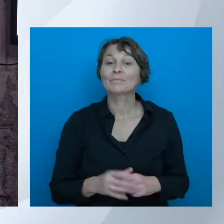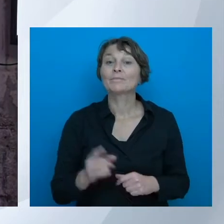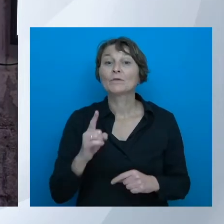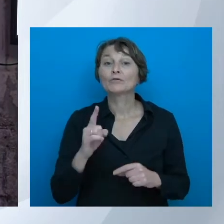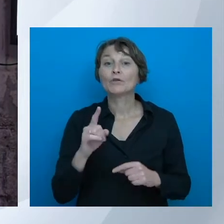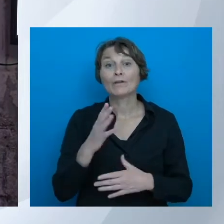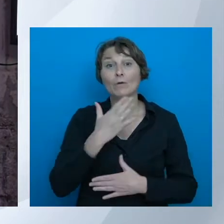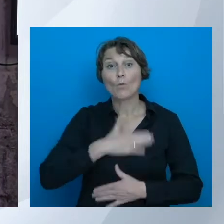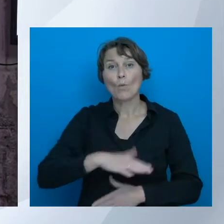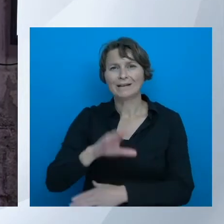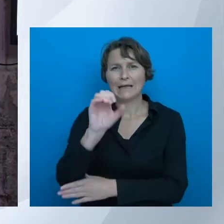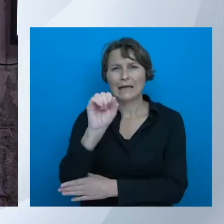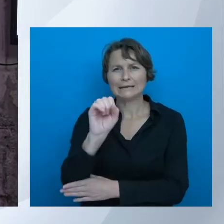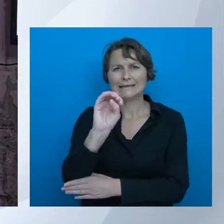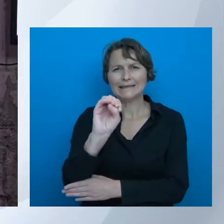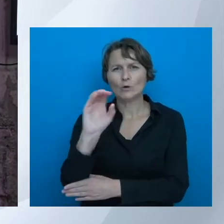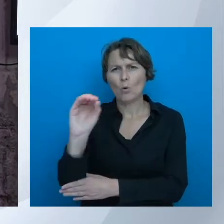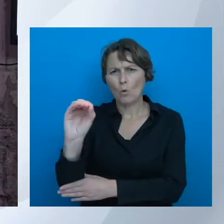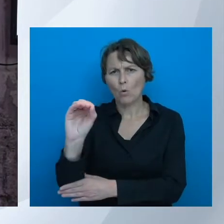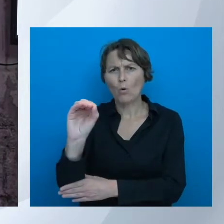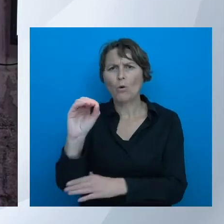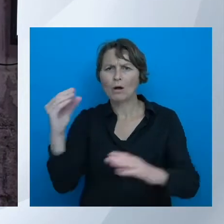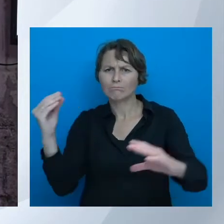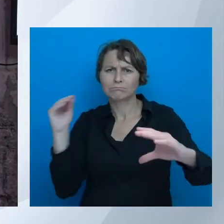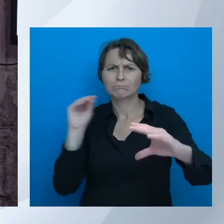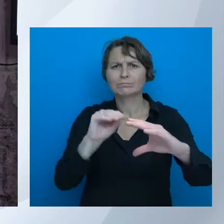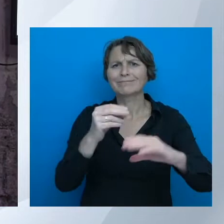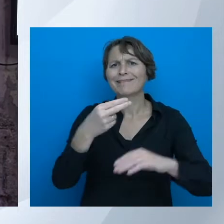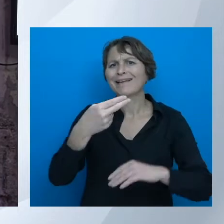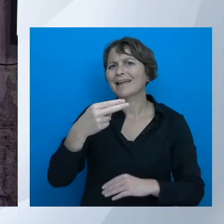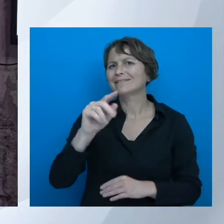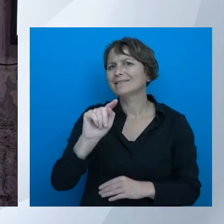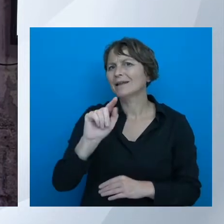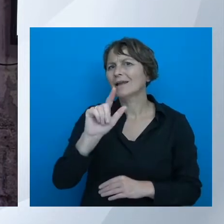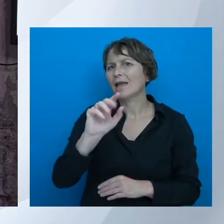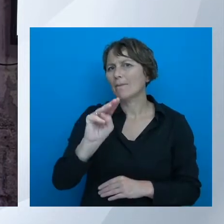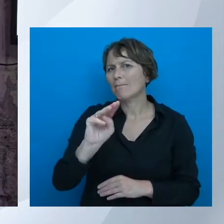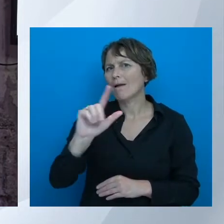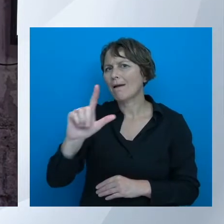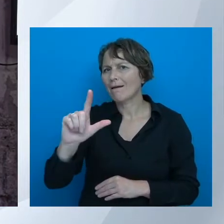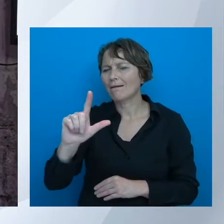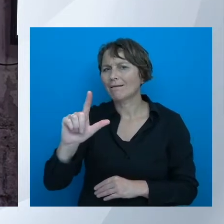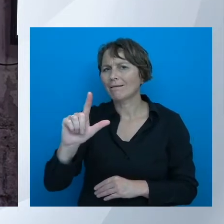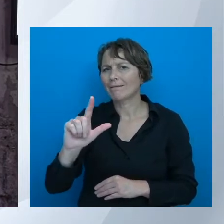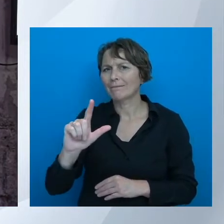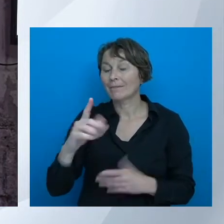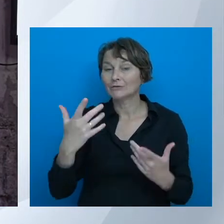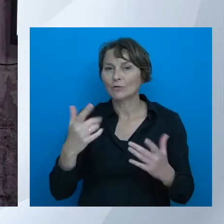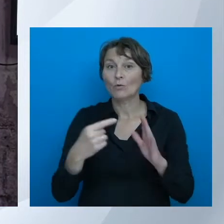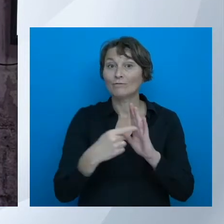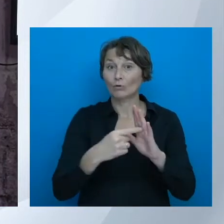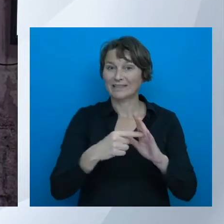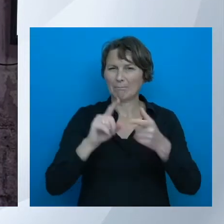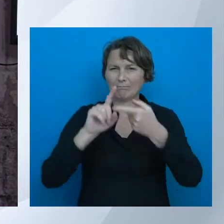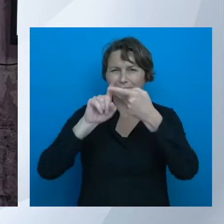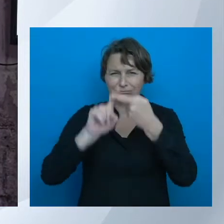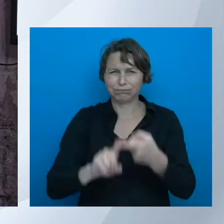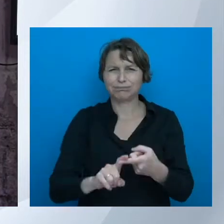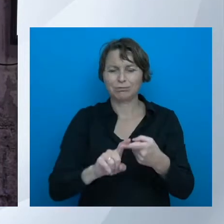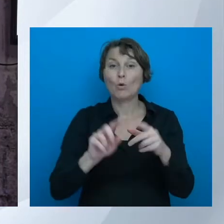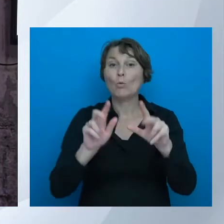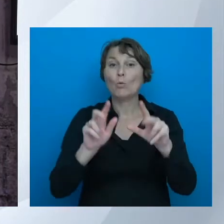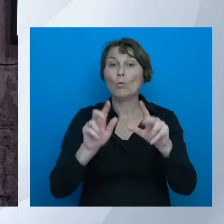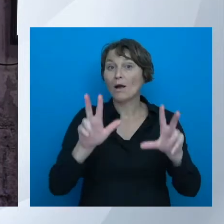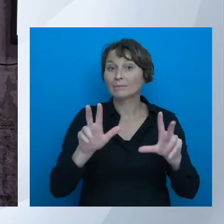your HTML and how fast you can serve it. So if you're on a static site, you probably get a better hit